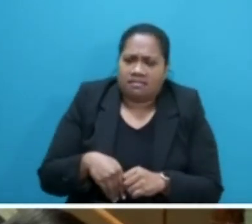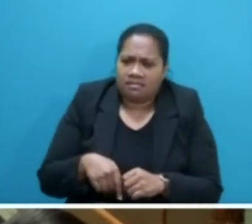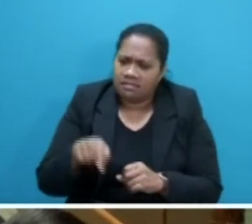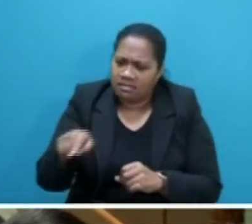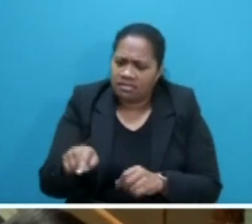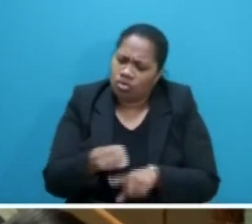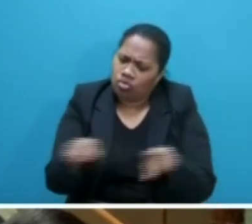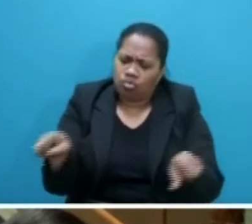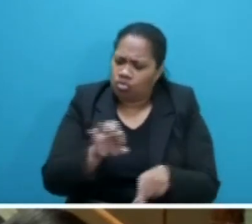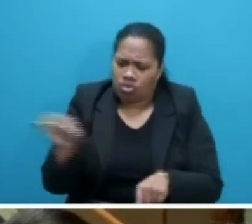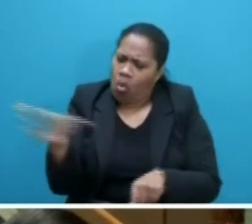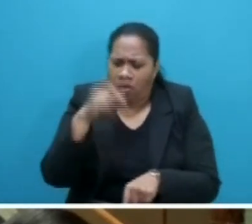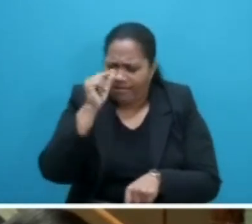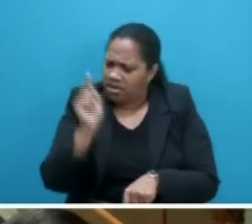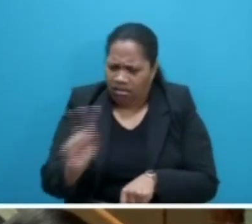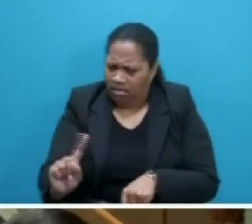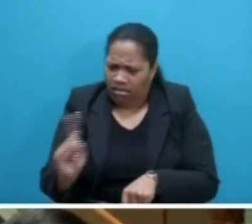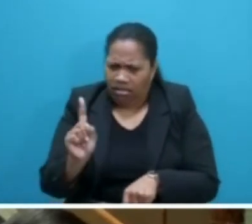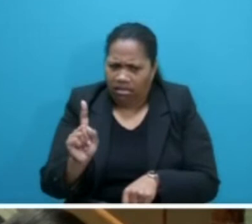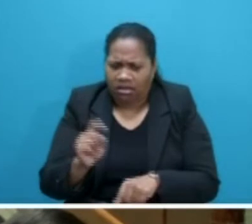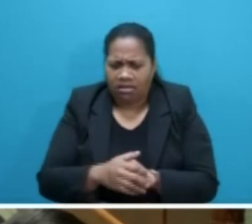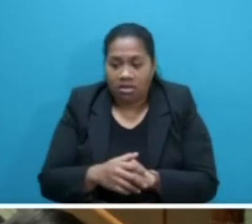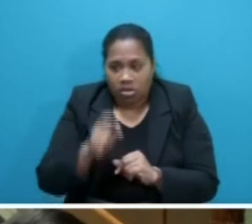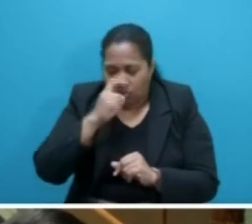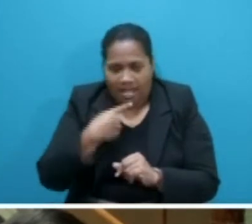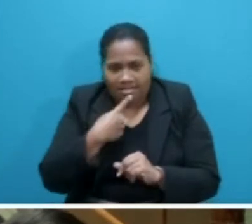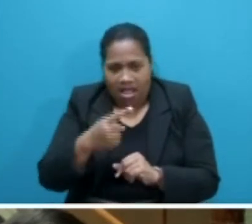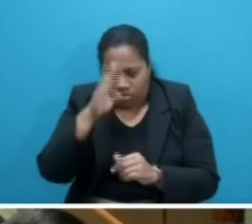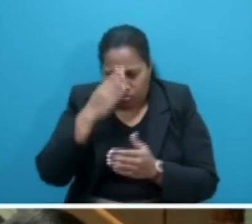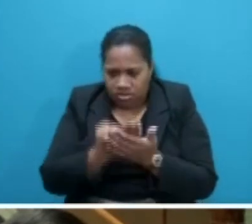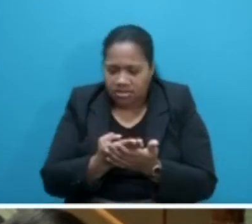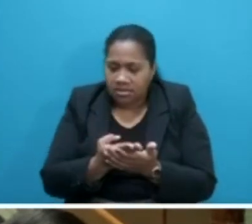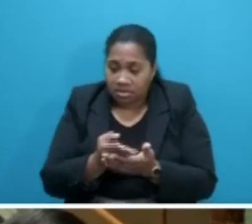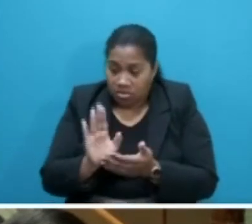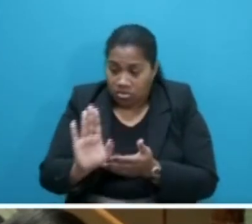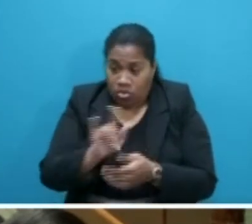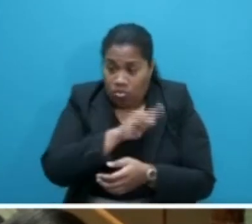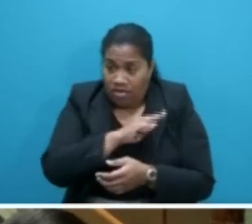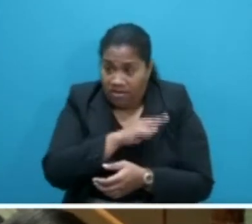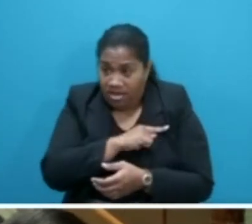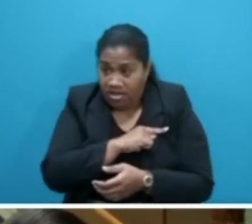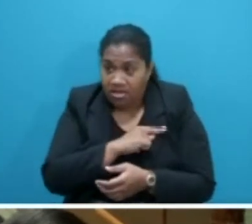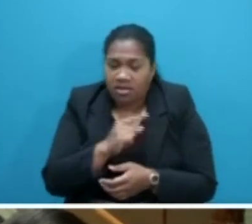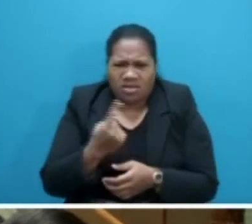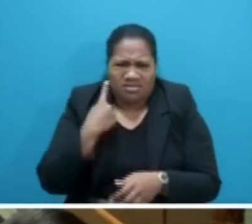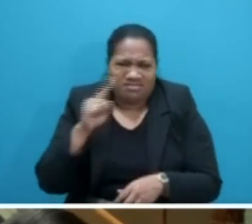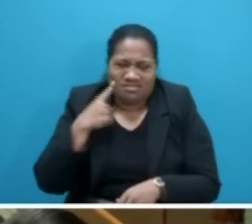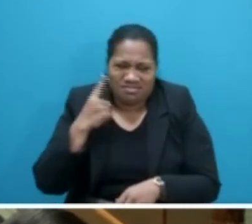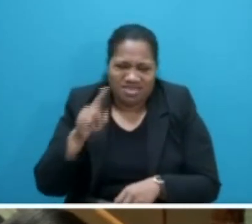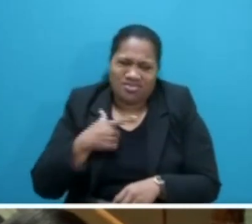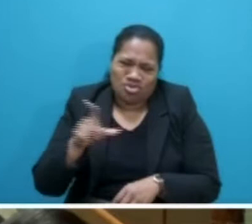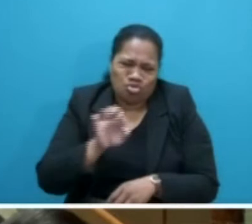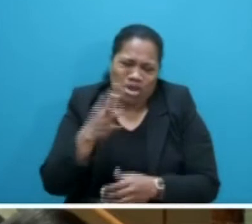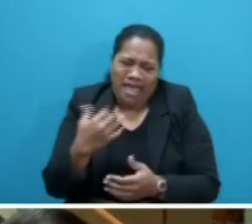aren't all Fijian. You cannot tell our students their merit and hard work will be ignored because they don't have the right